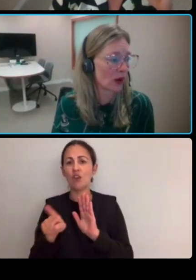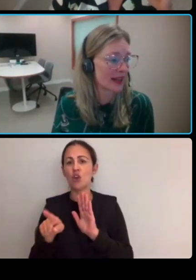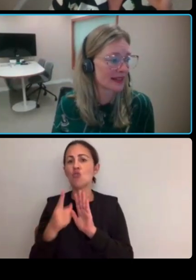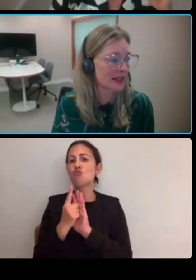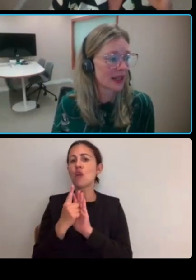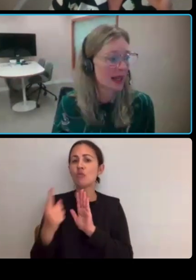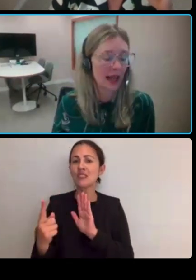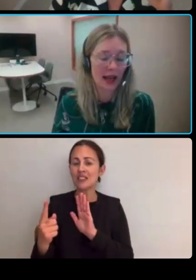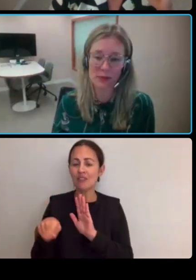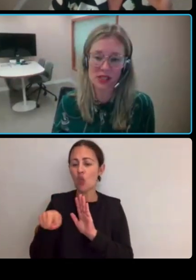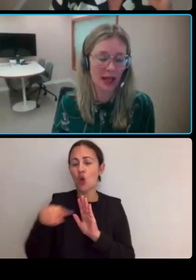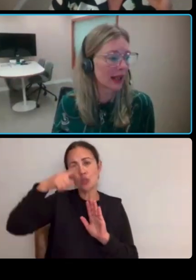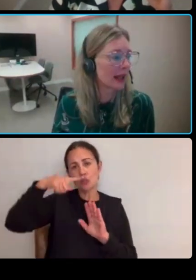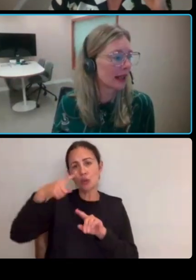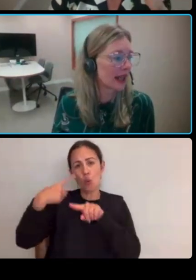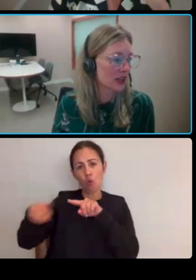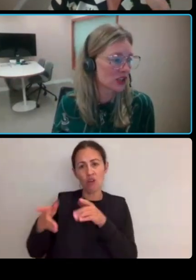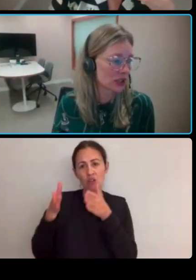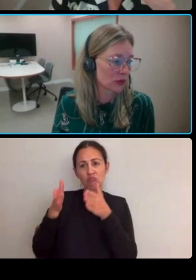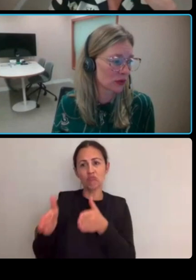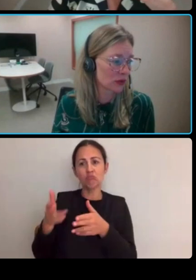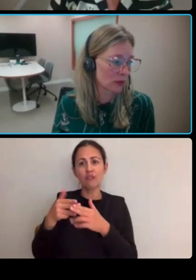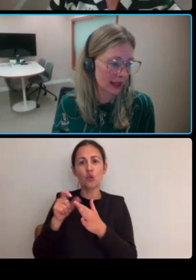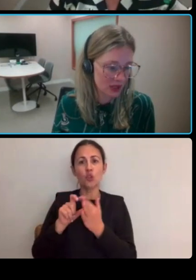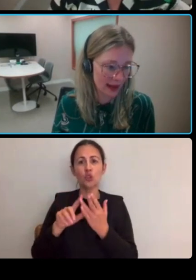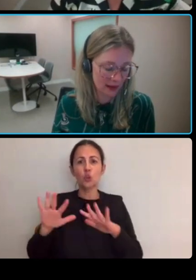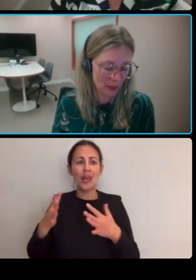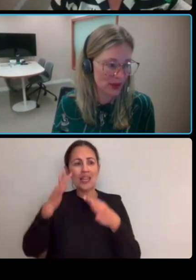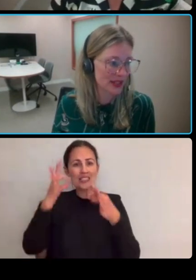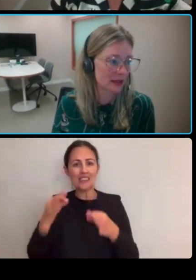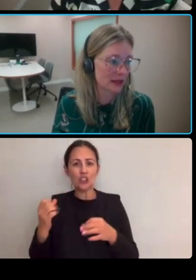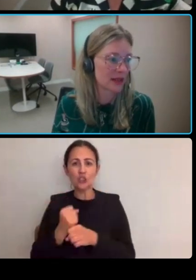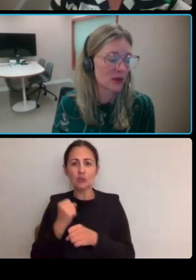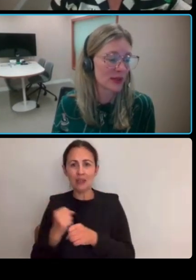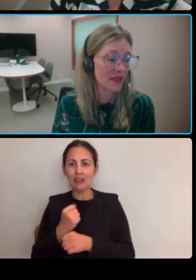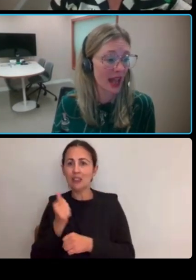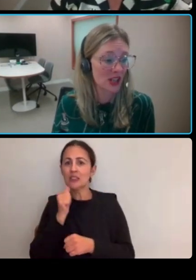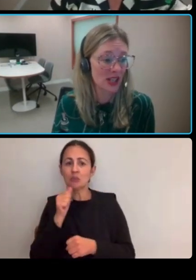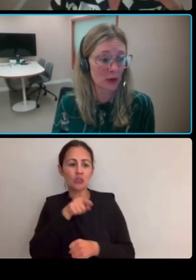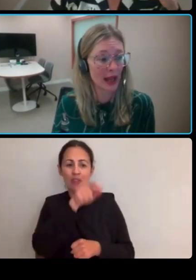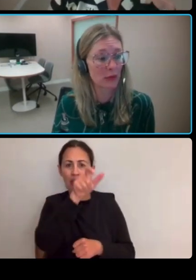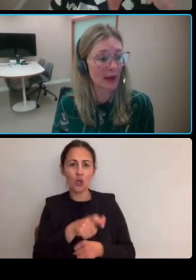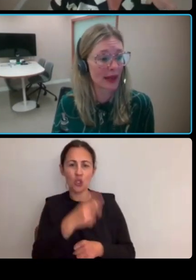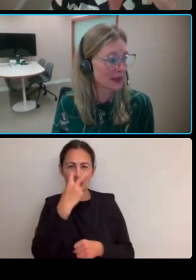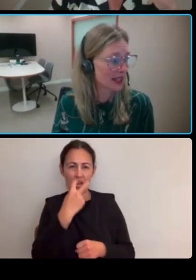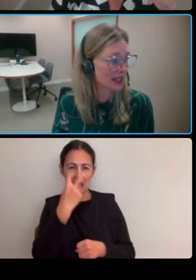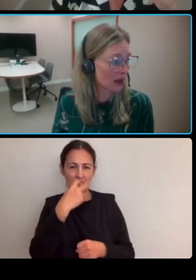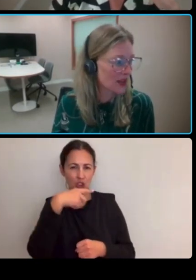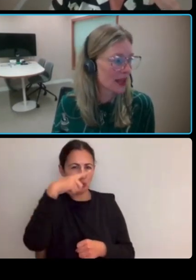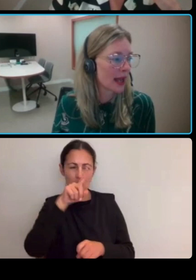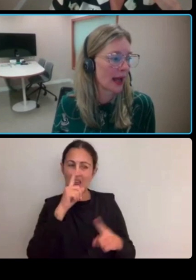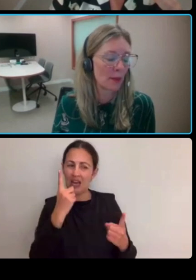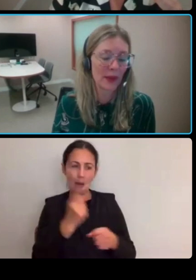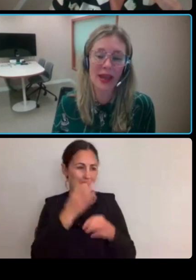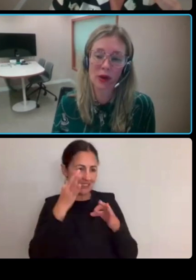be authorised to take any action or make any decision that a person receiving aged care would be able to make